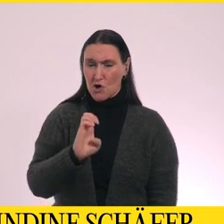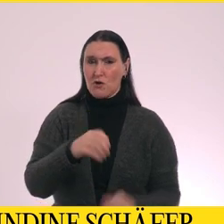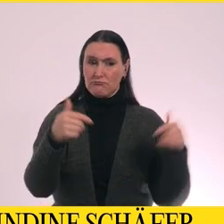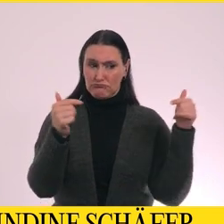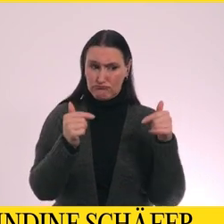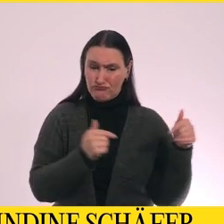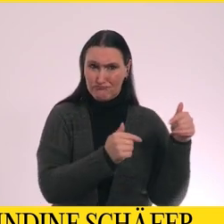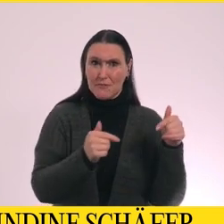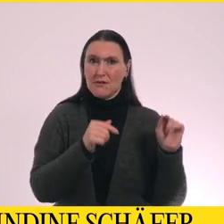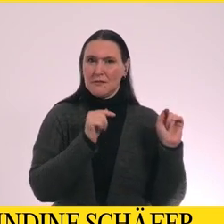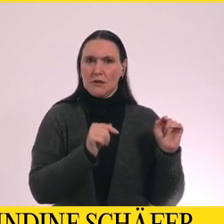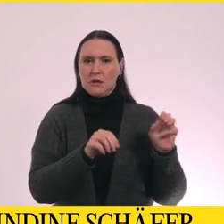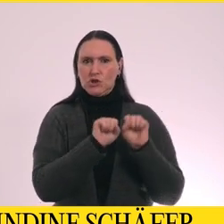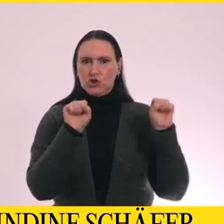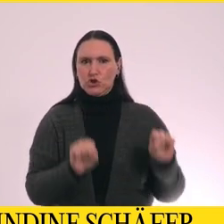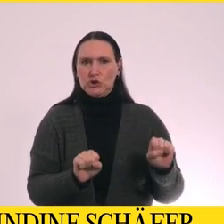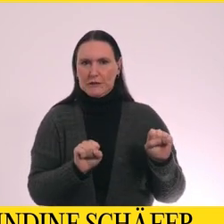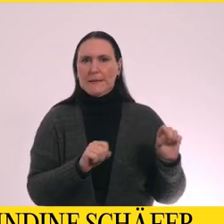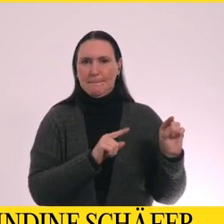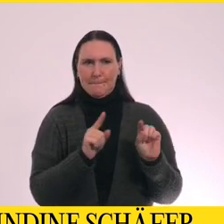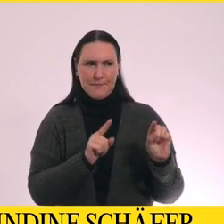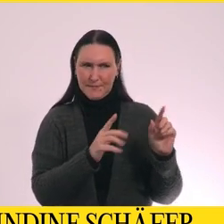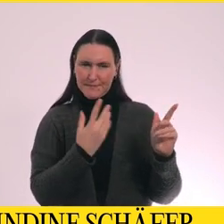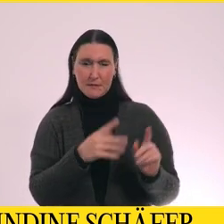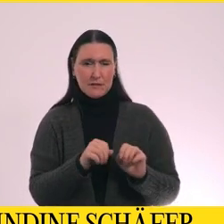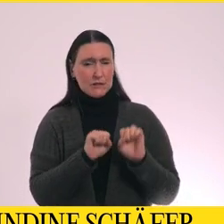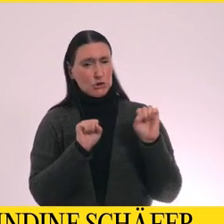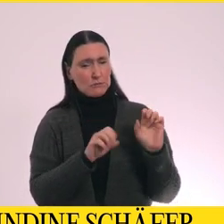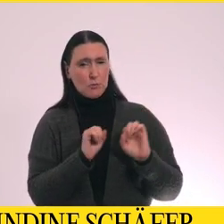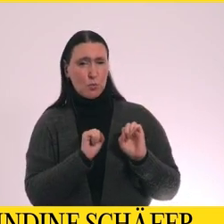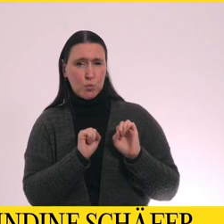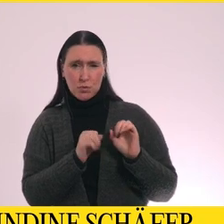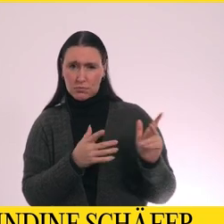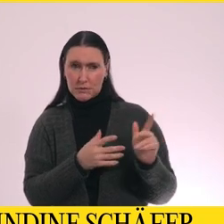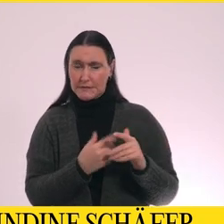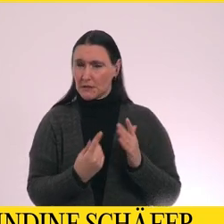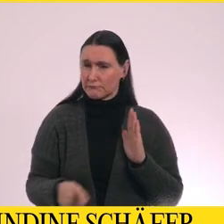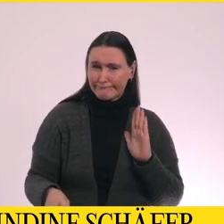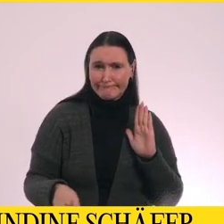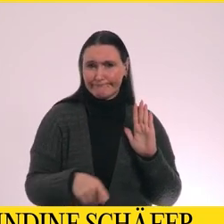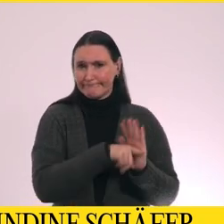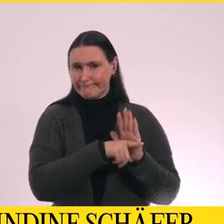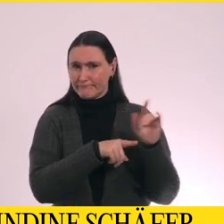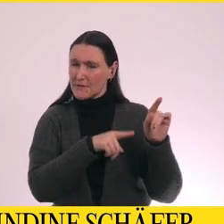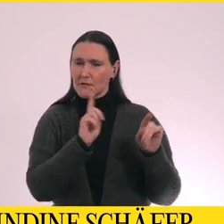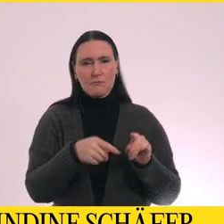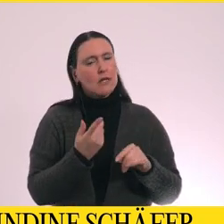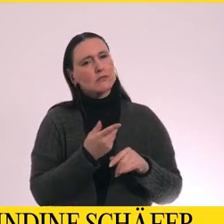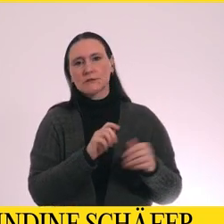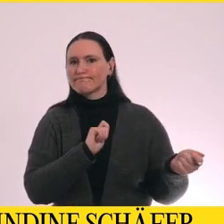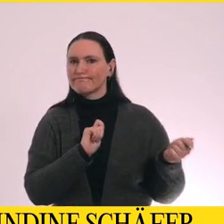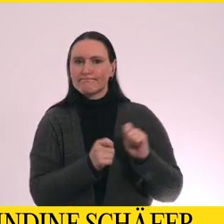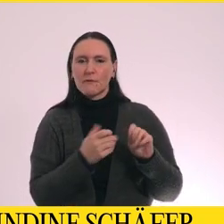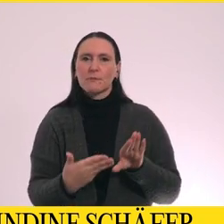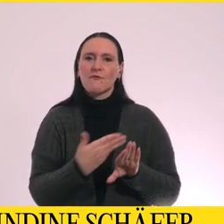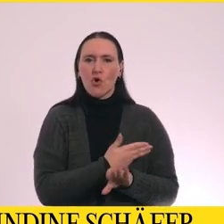a system that's already toxic, maybe, and trying to reverse that. And in that sense, what Muhannad was saying about capacity building